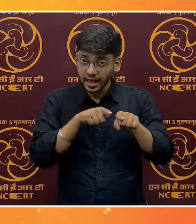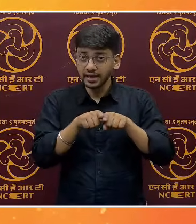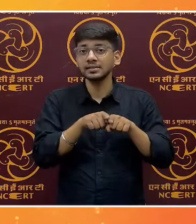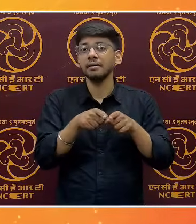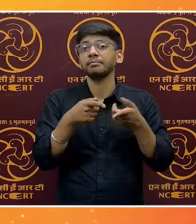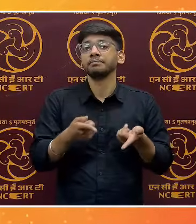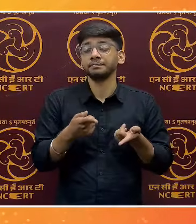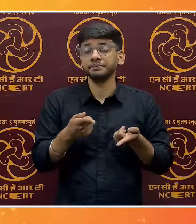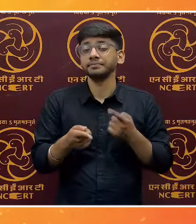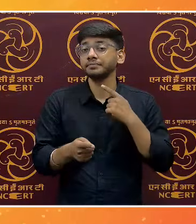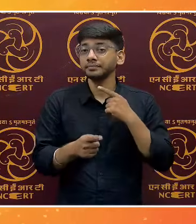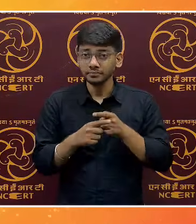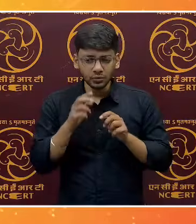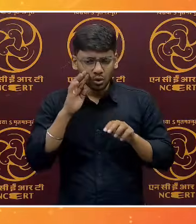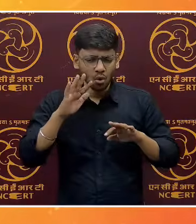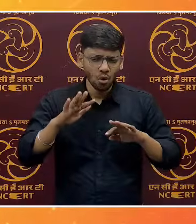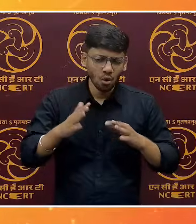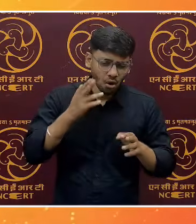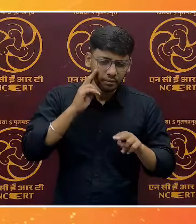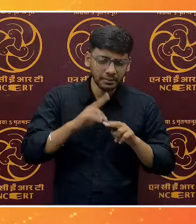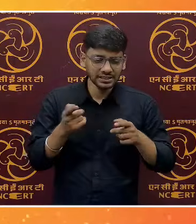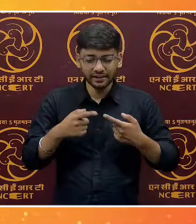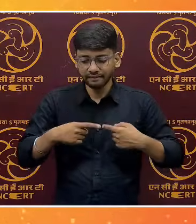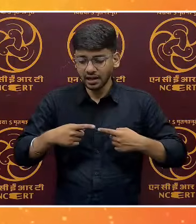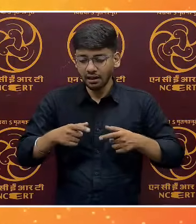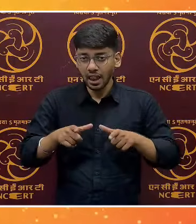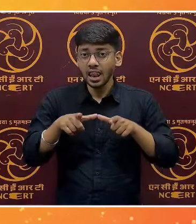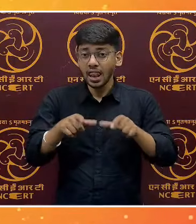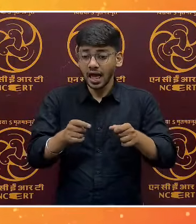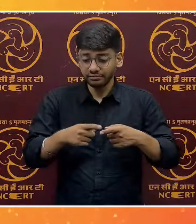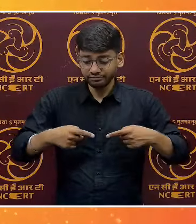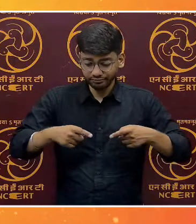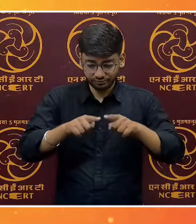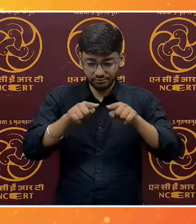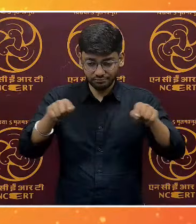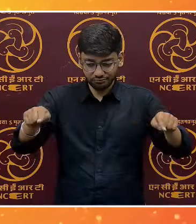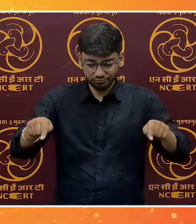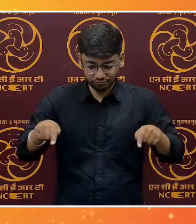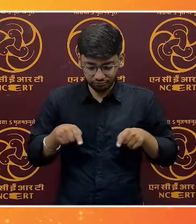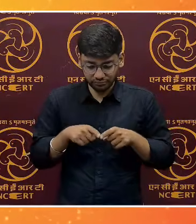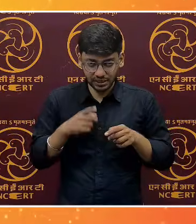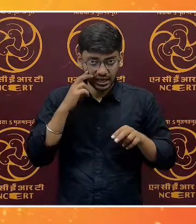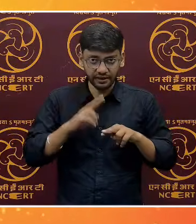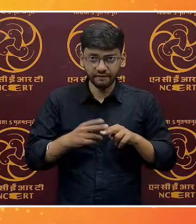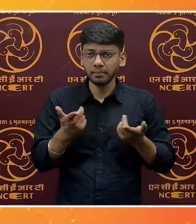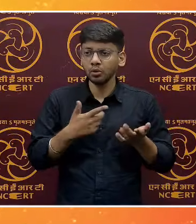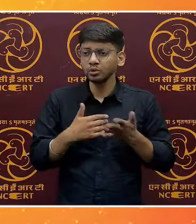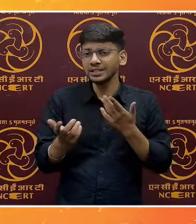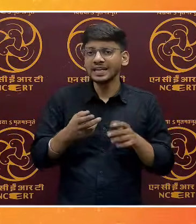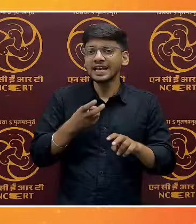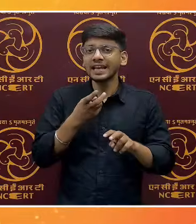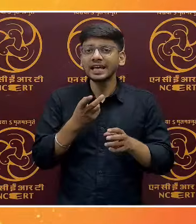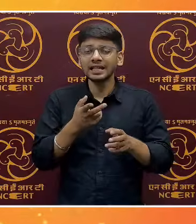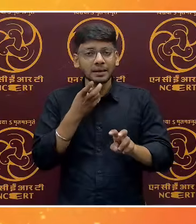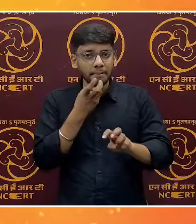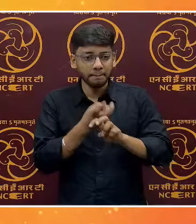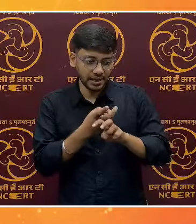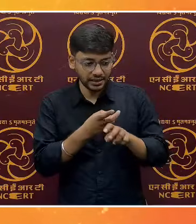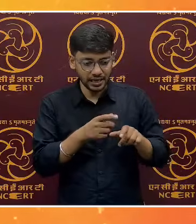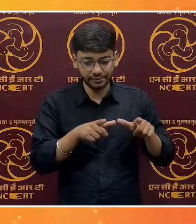to make the floor, we have to make the floor of any shape. So how much tiles is required, that is the